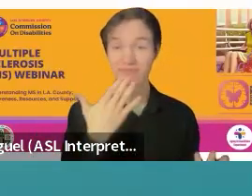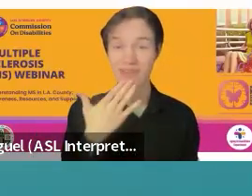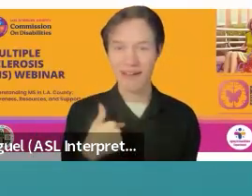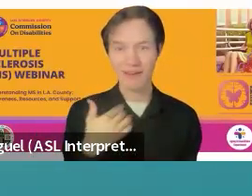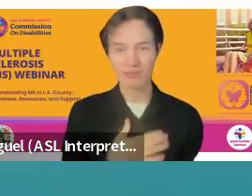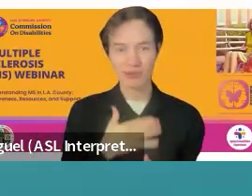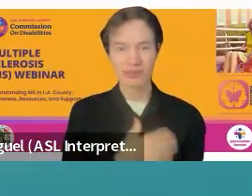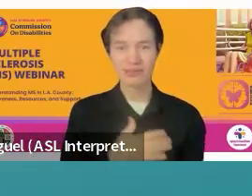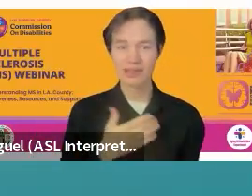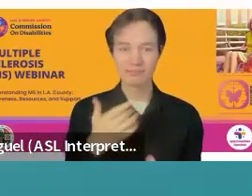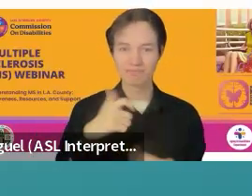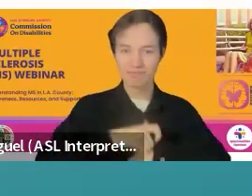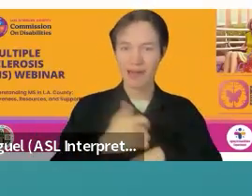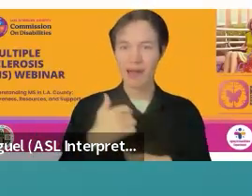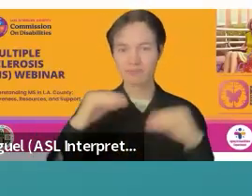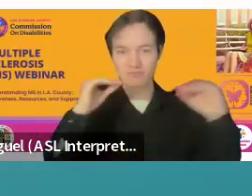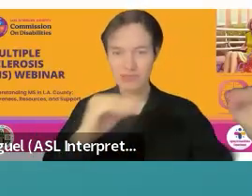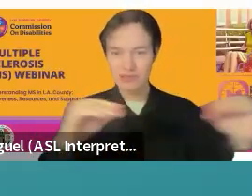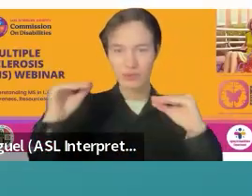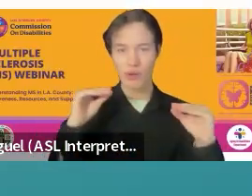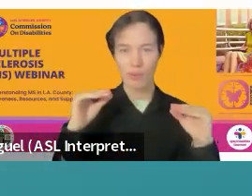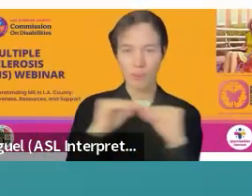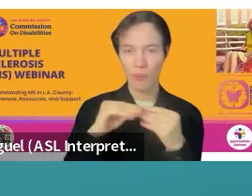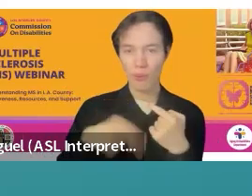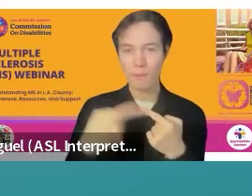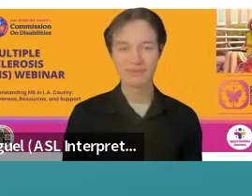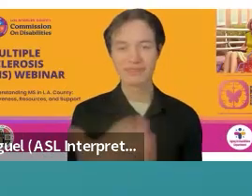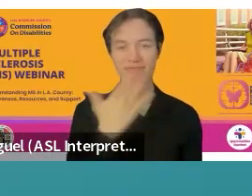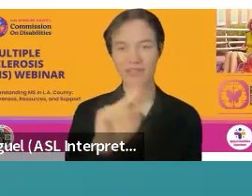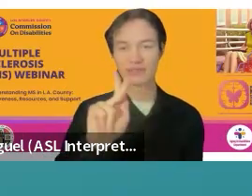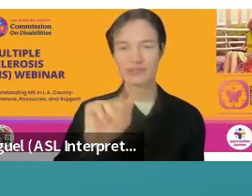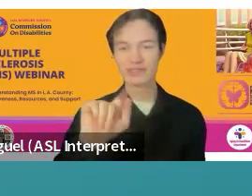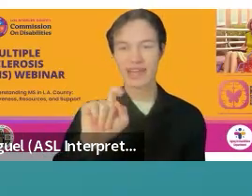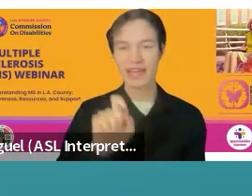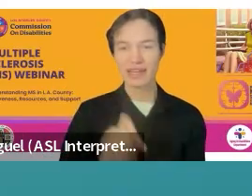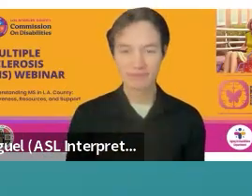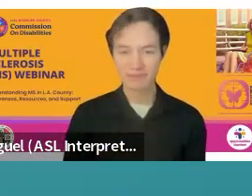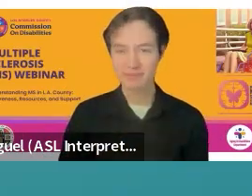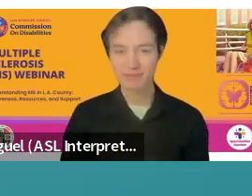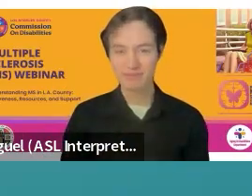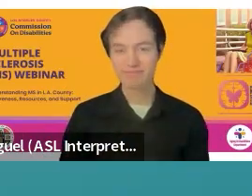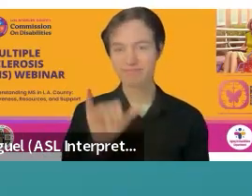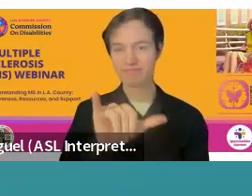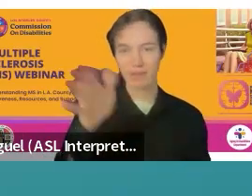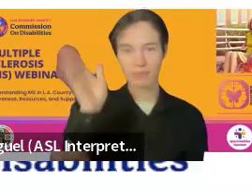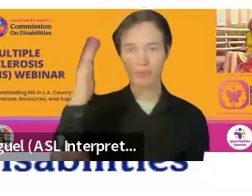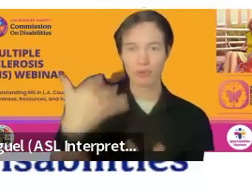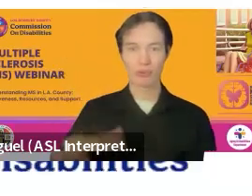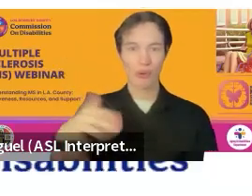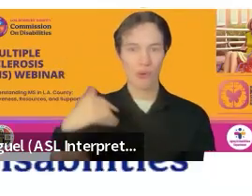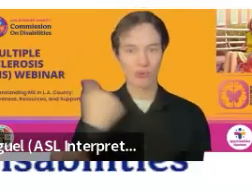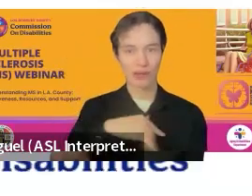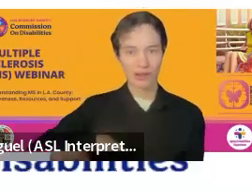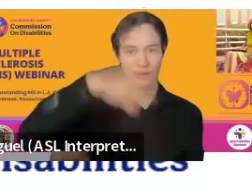MS Society. Thank you. Thank you, Kate, for a very informative presentation. Our